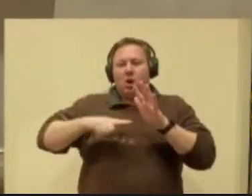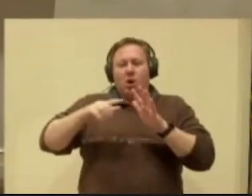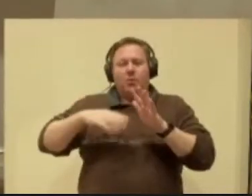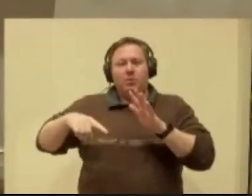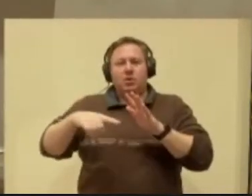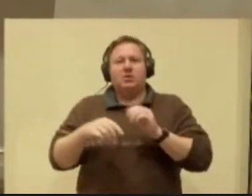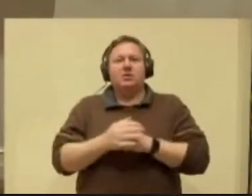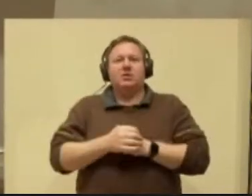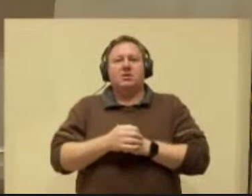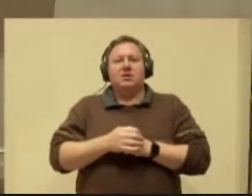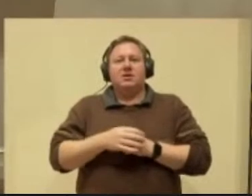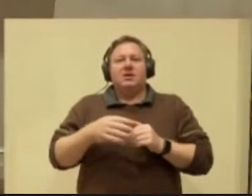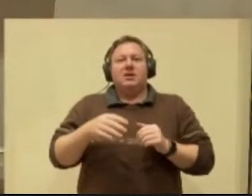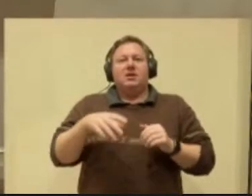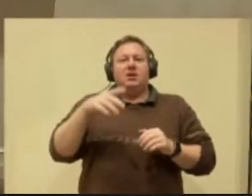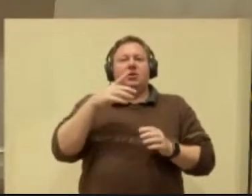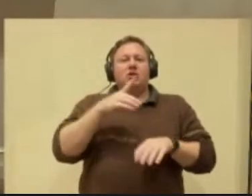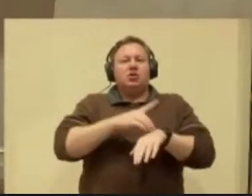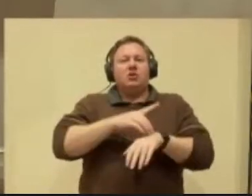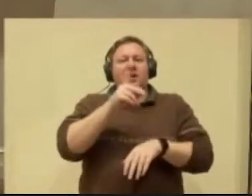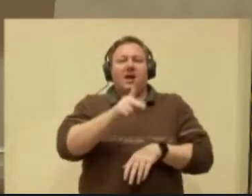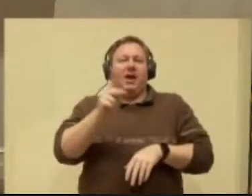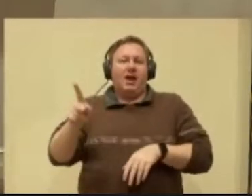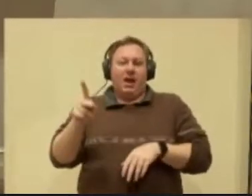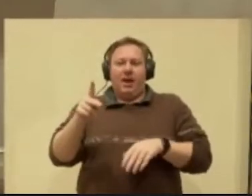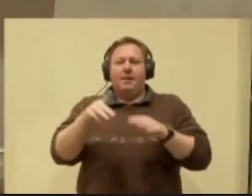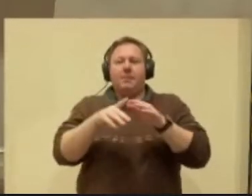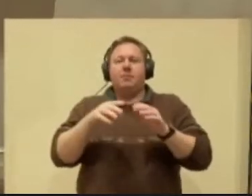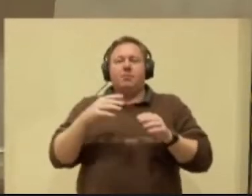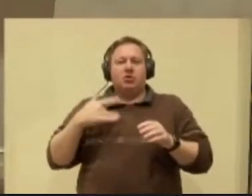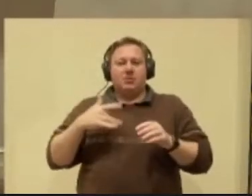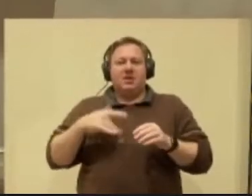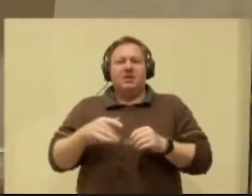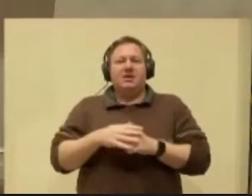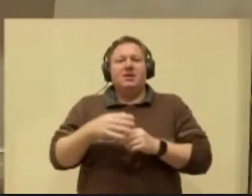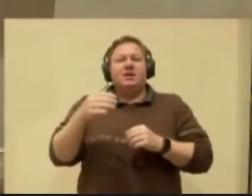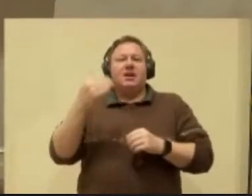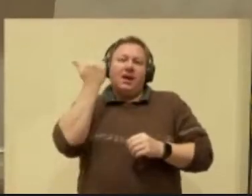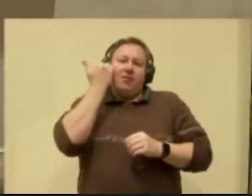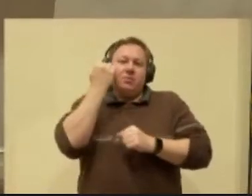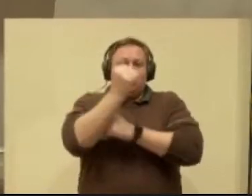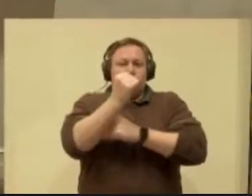municipality of dr kenneth count banality governance structures